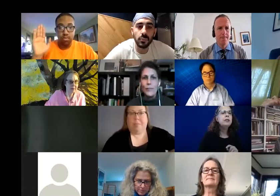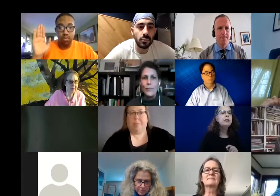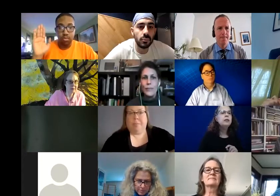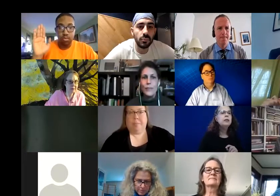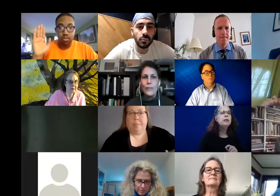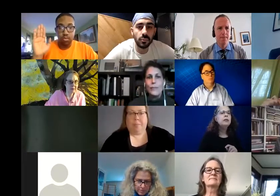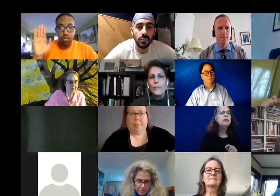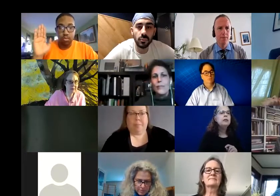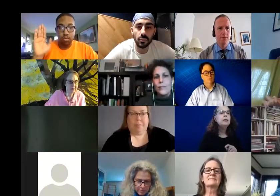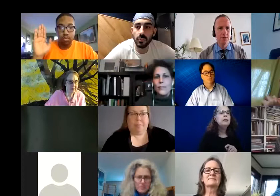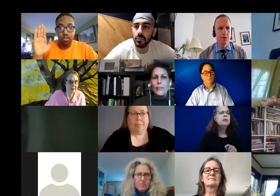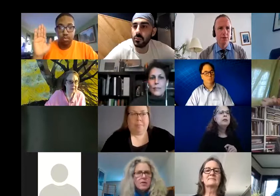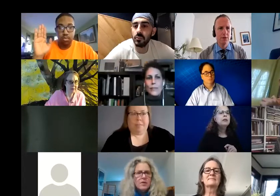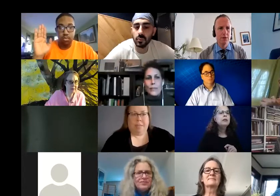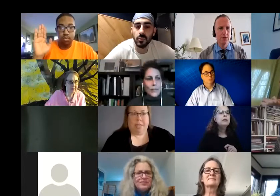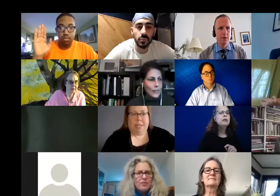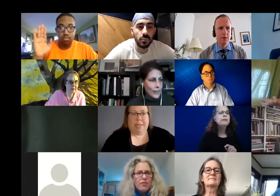Justin?